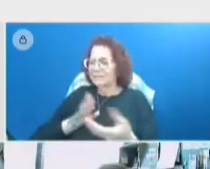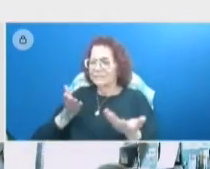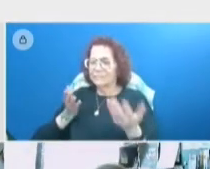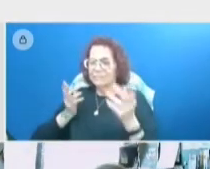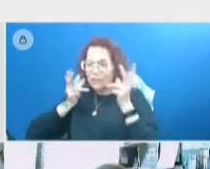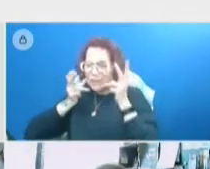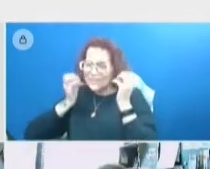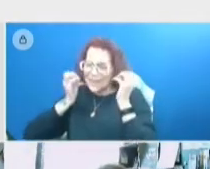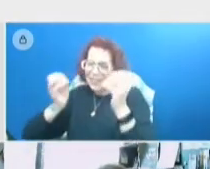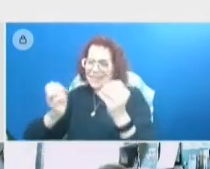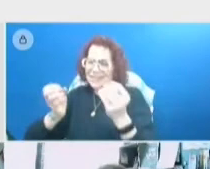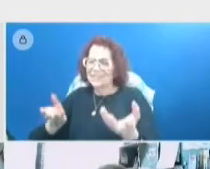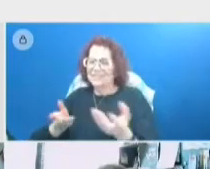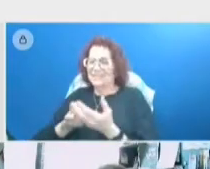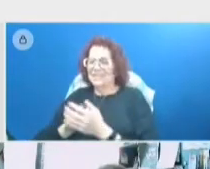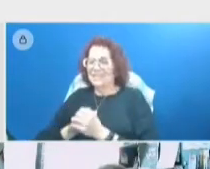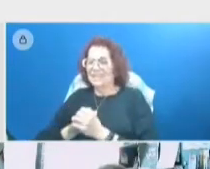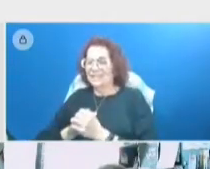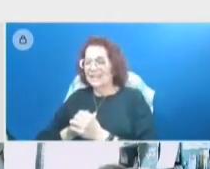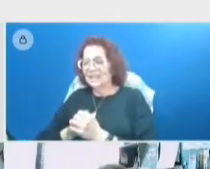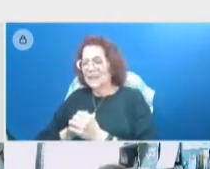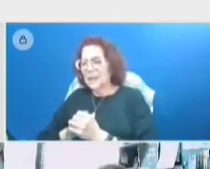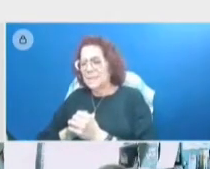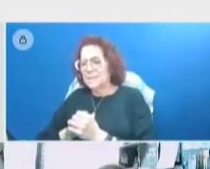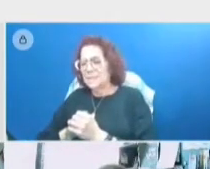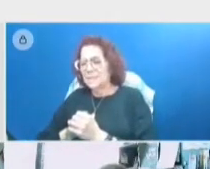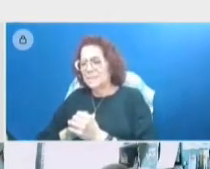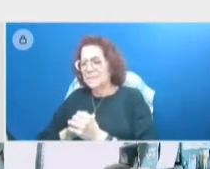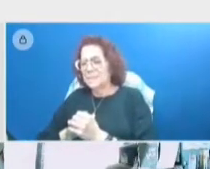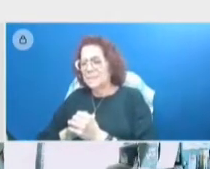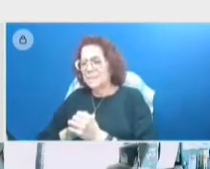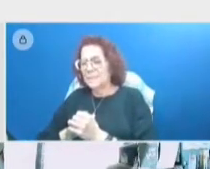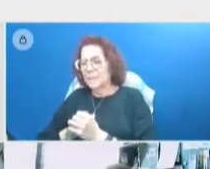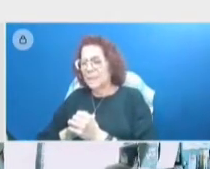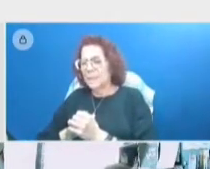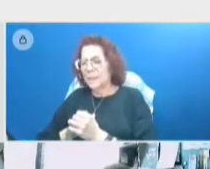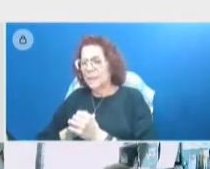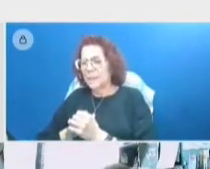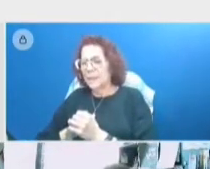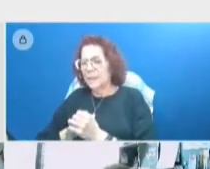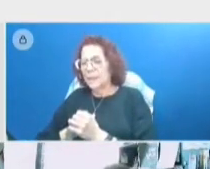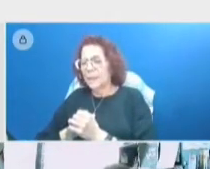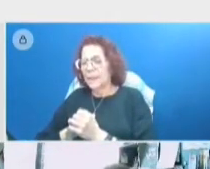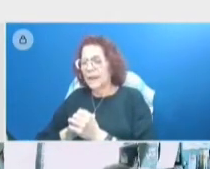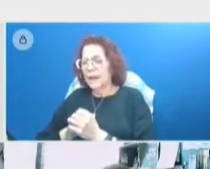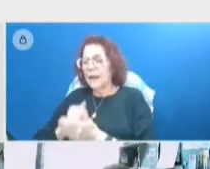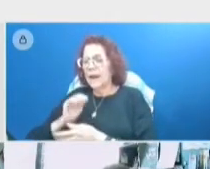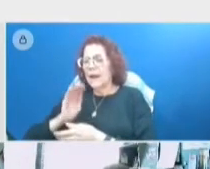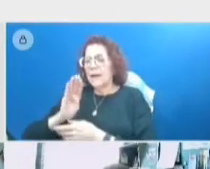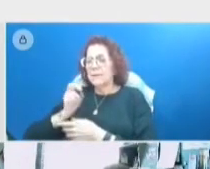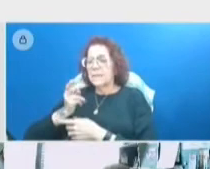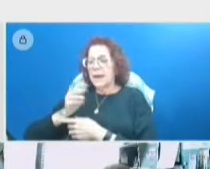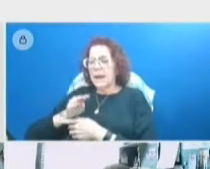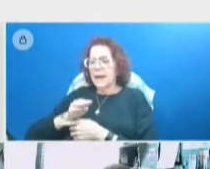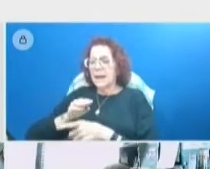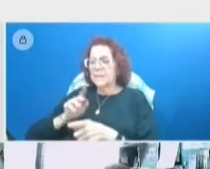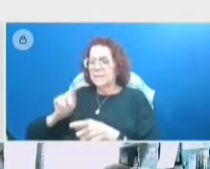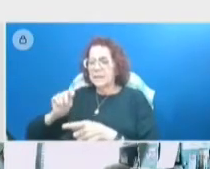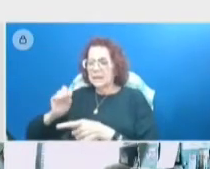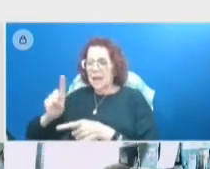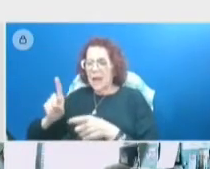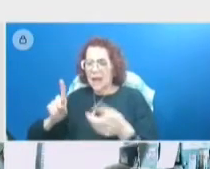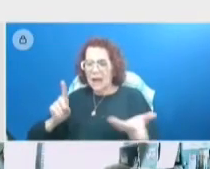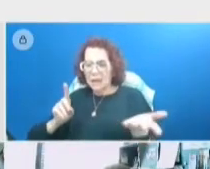Bob Brehm or Todd Valentine, have you got any news from the governor's office on whether they're in the process of